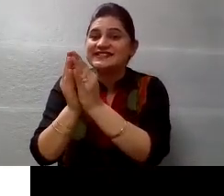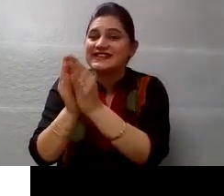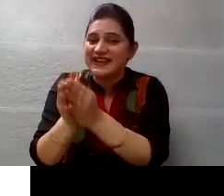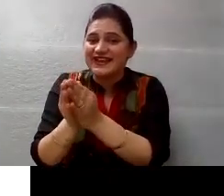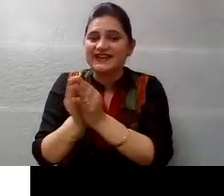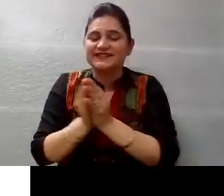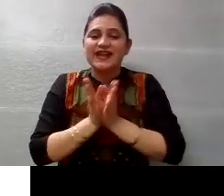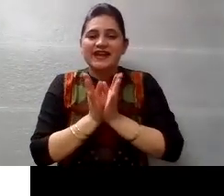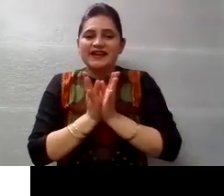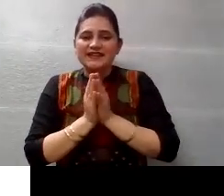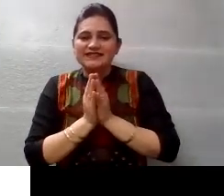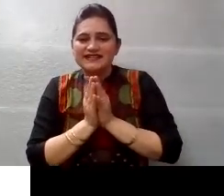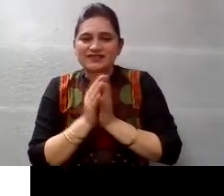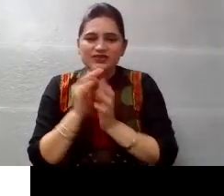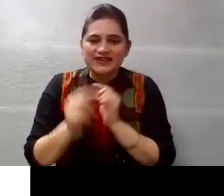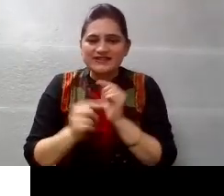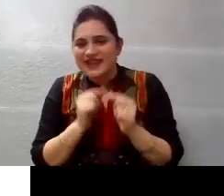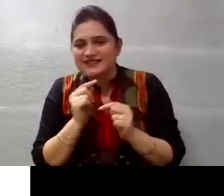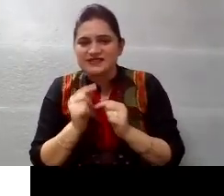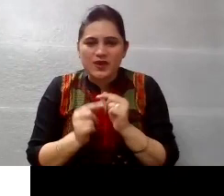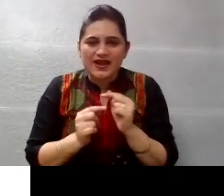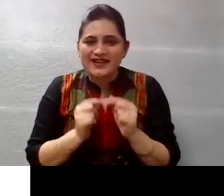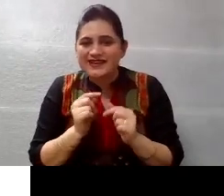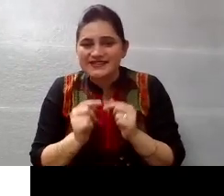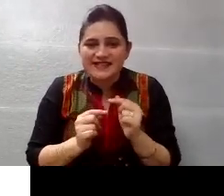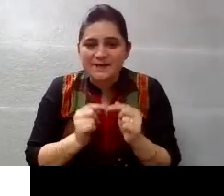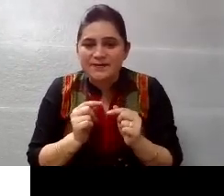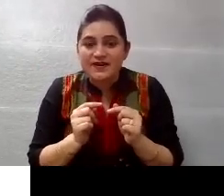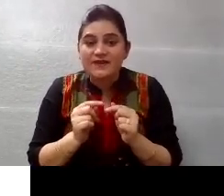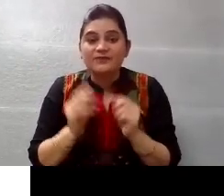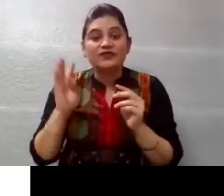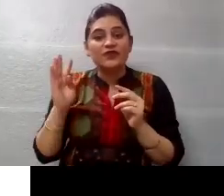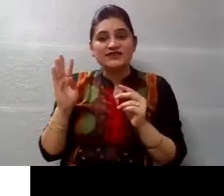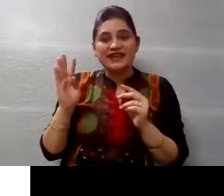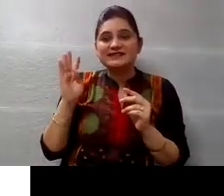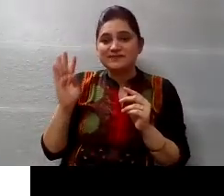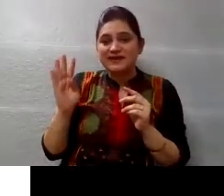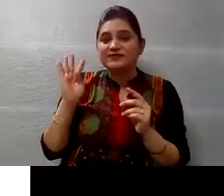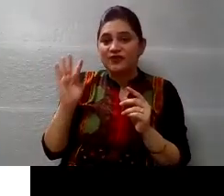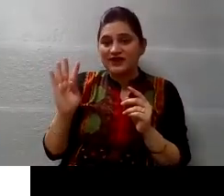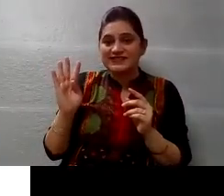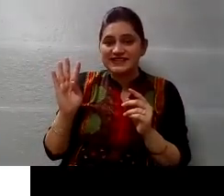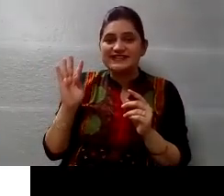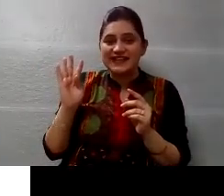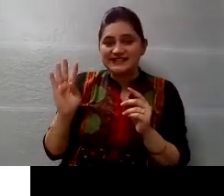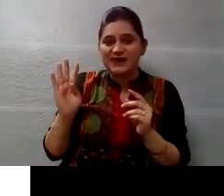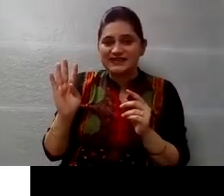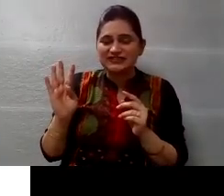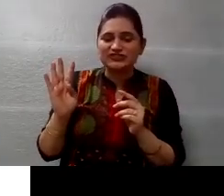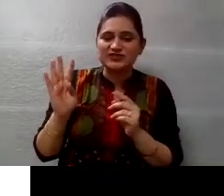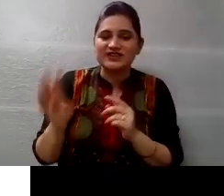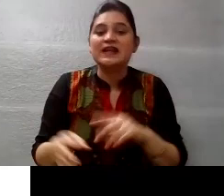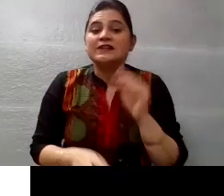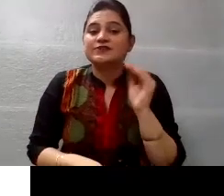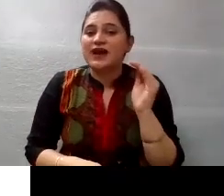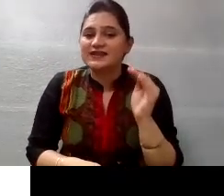68. Let's see the next, next one. Next number. Four tens makes 40. Yes, my